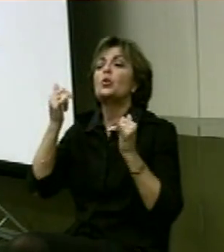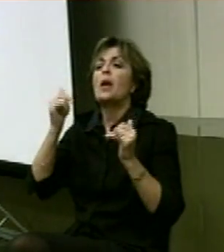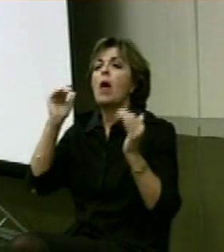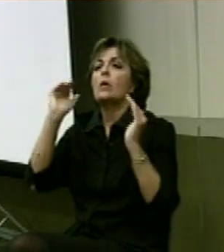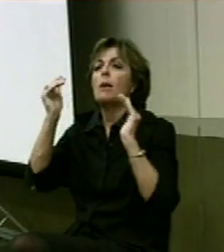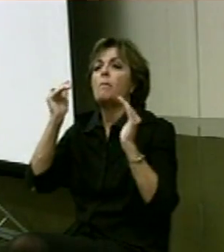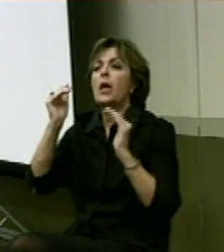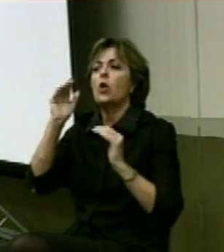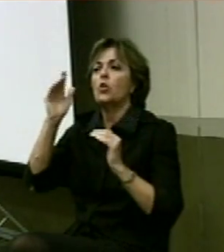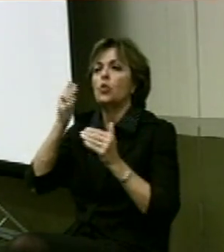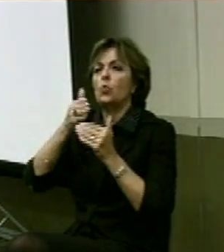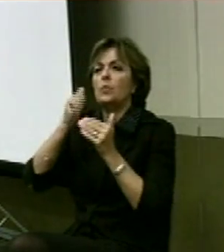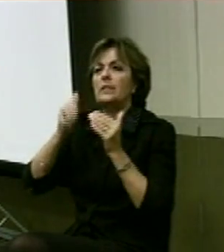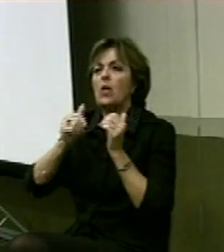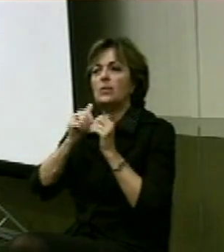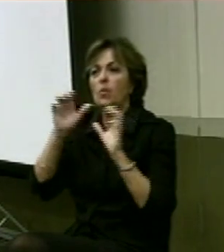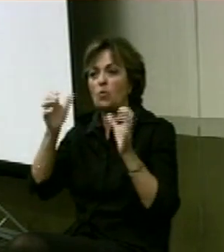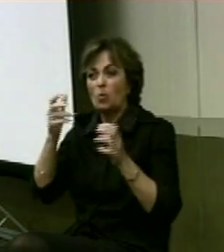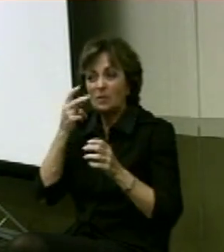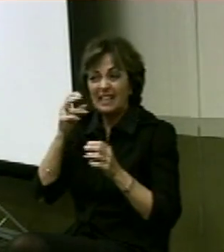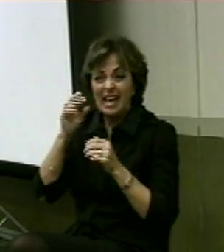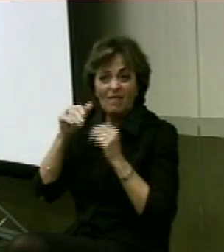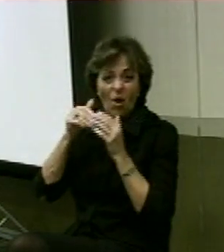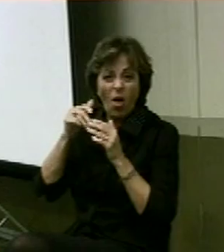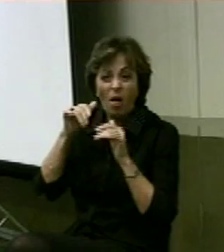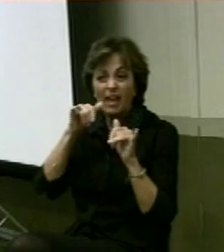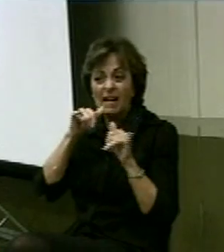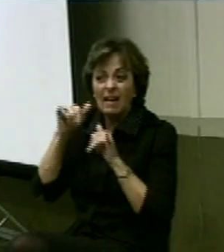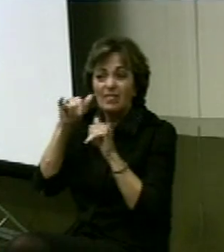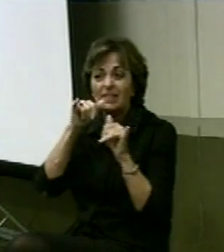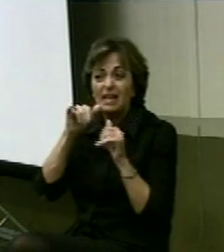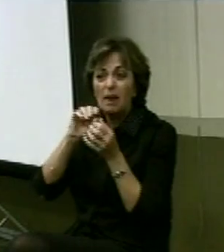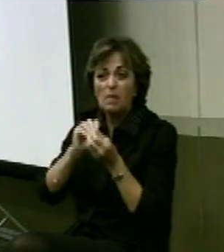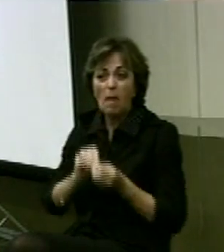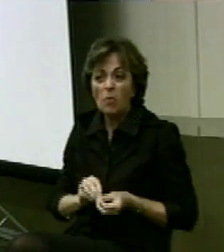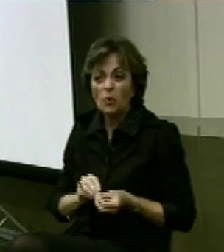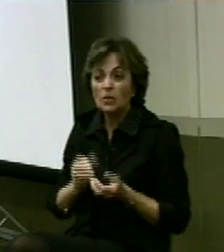results to your group. See if everybody got about the same numbers.